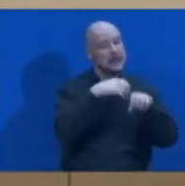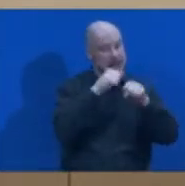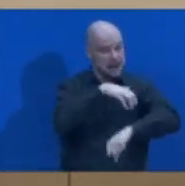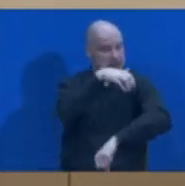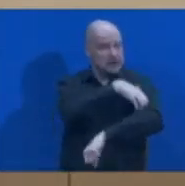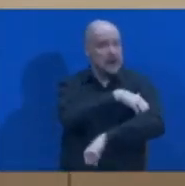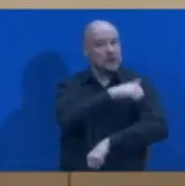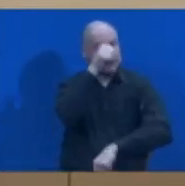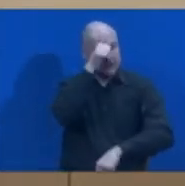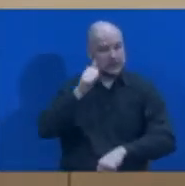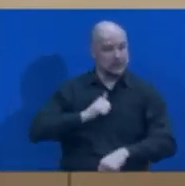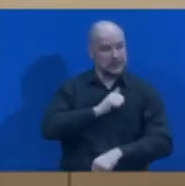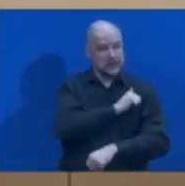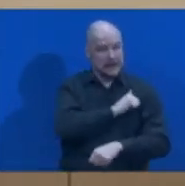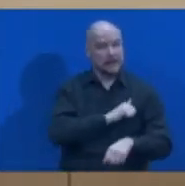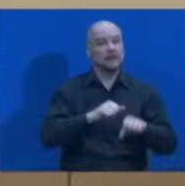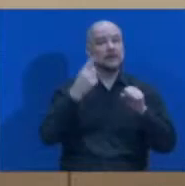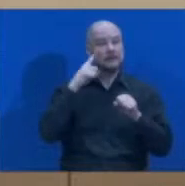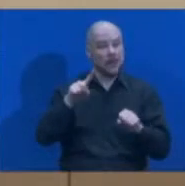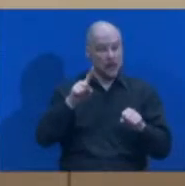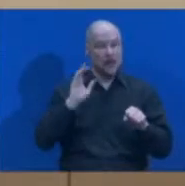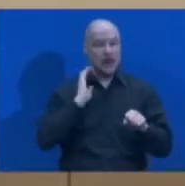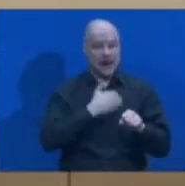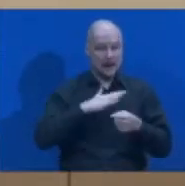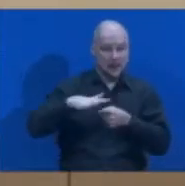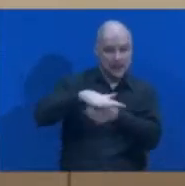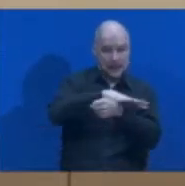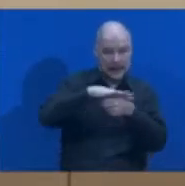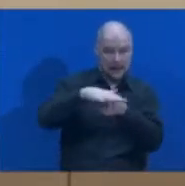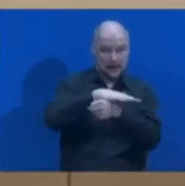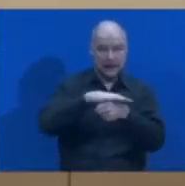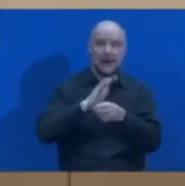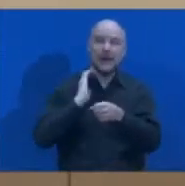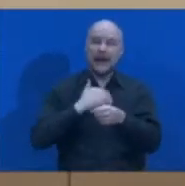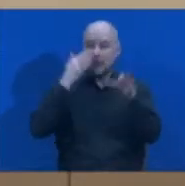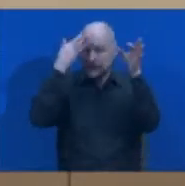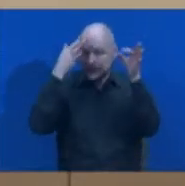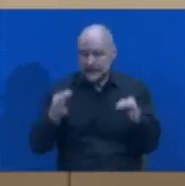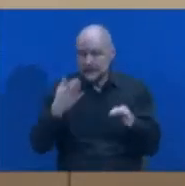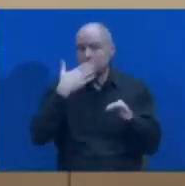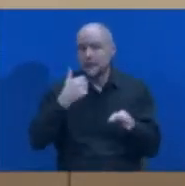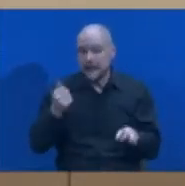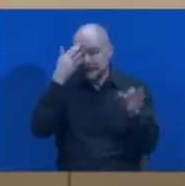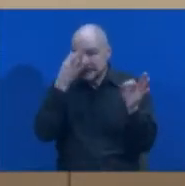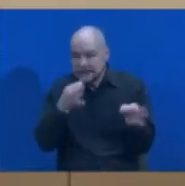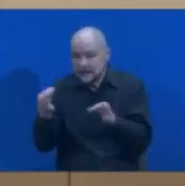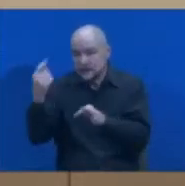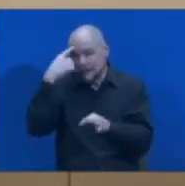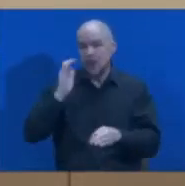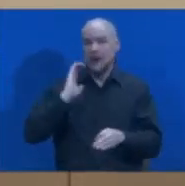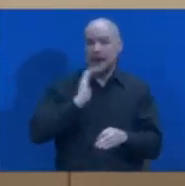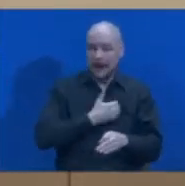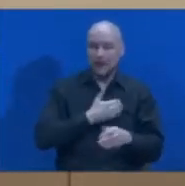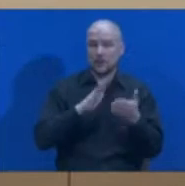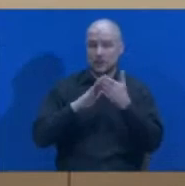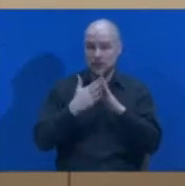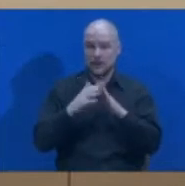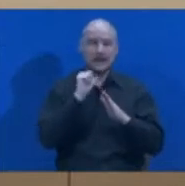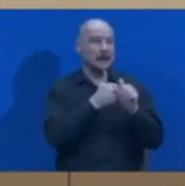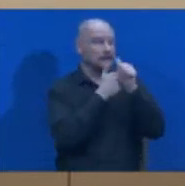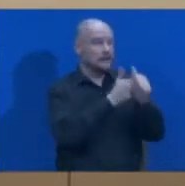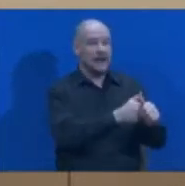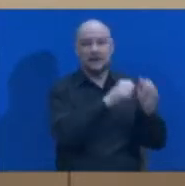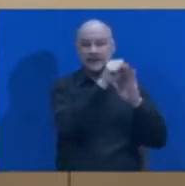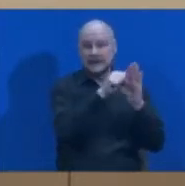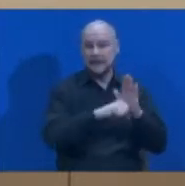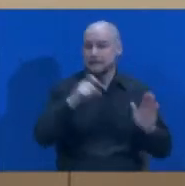data here in Mecklenburg County, and decisions will be made that are the best decisions for our community. As much as